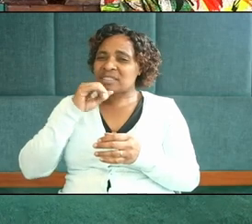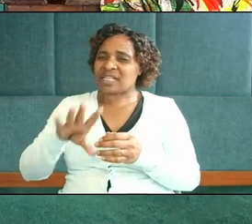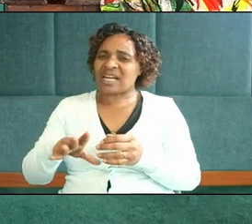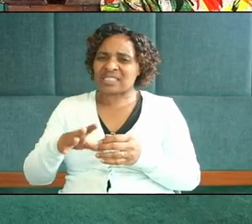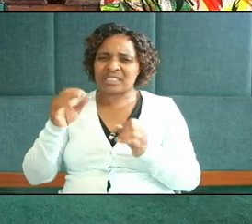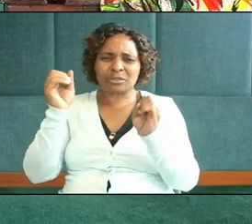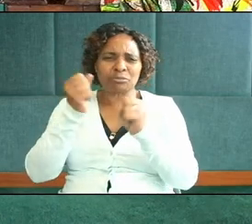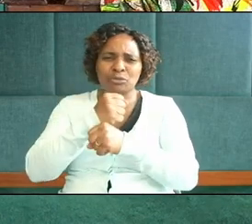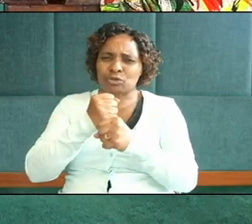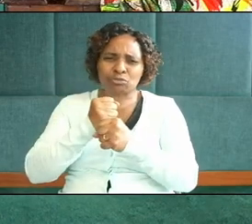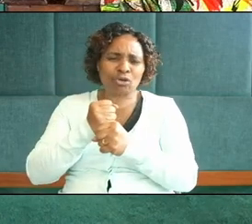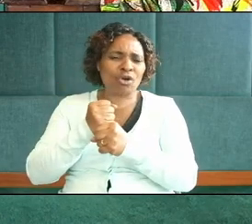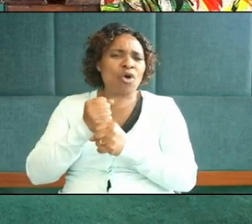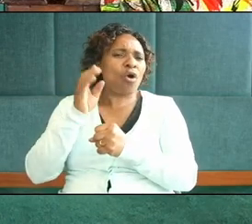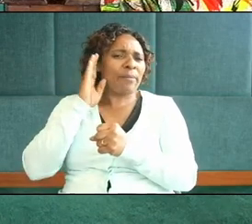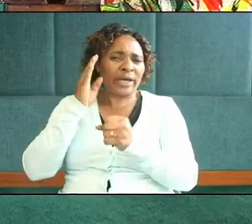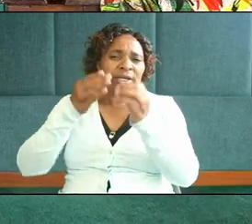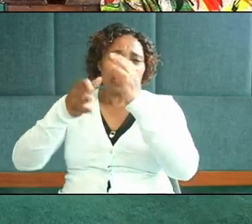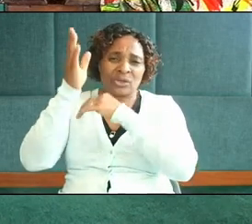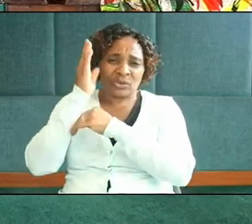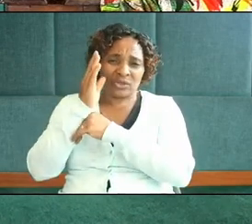how would this story look like today?